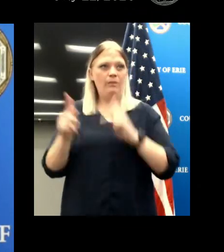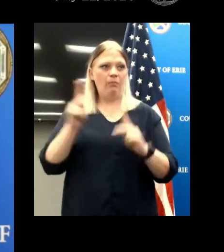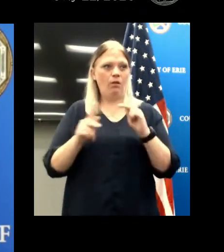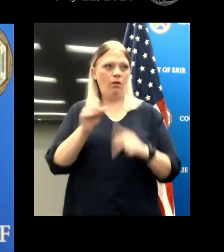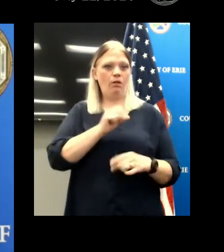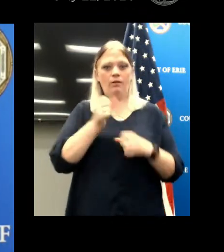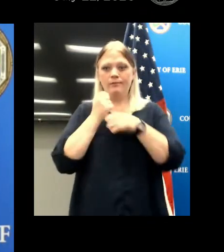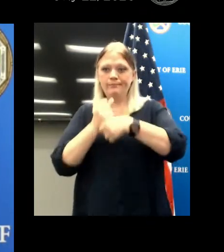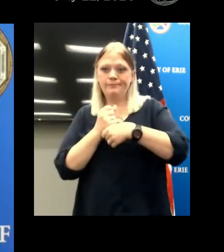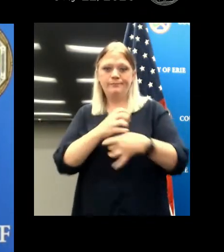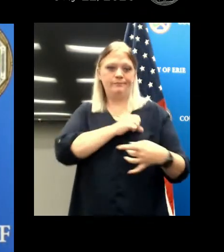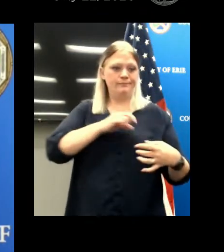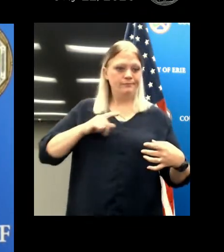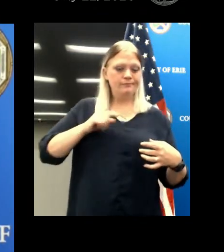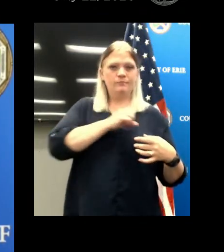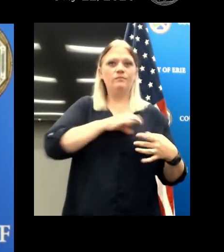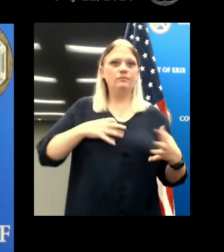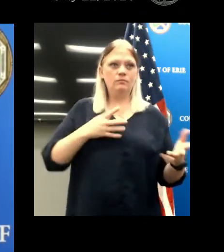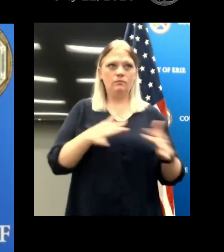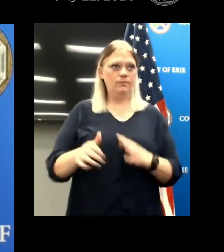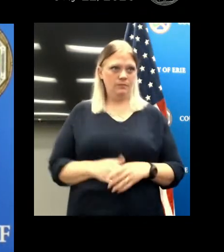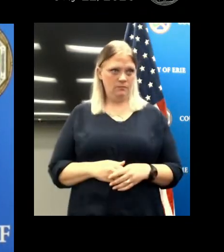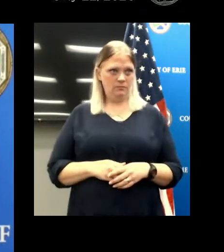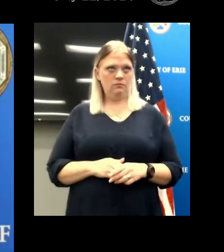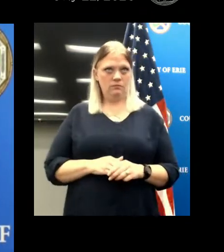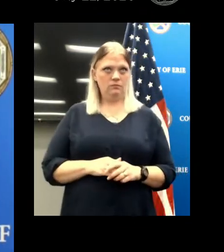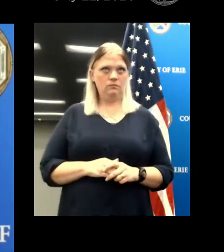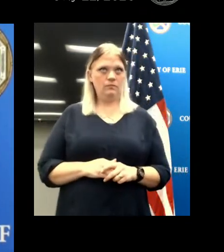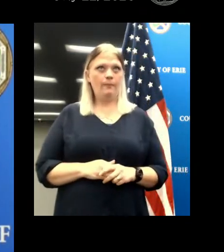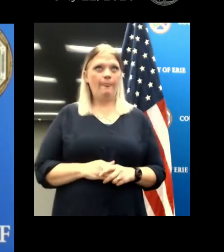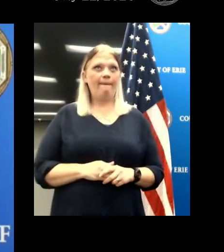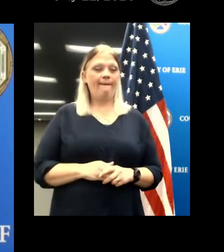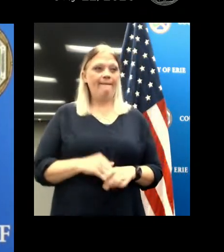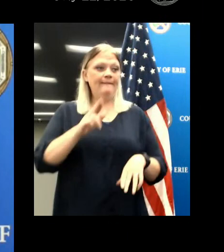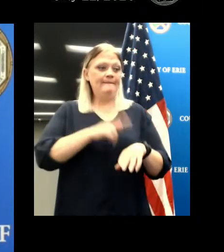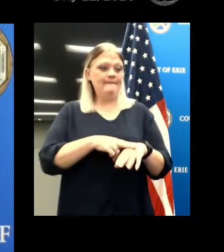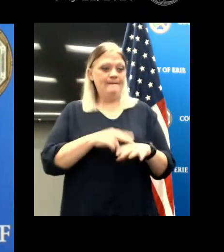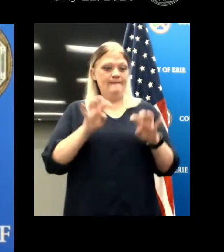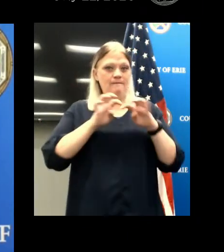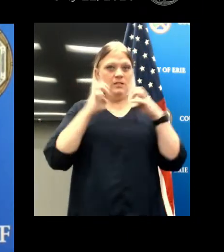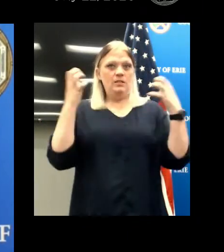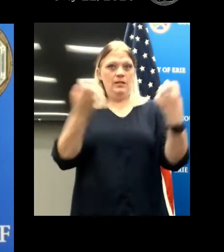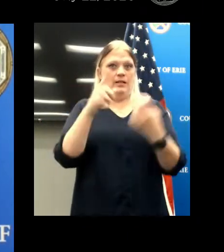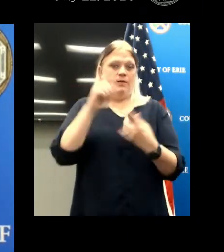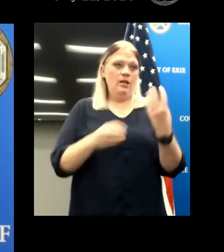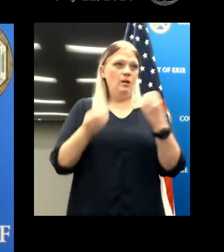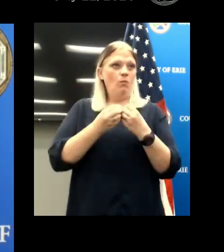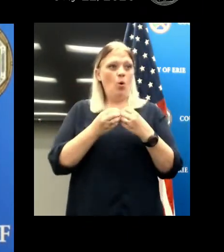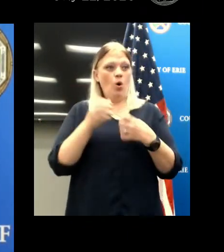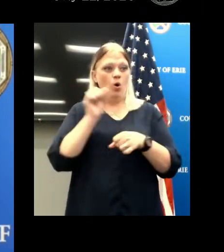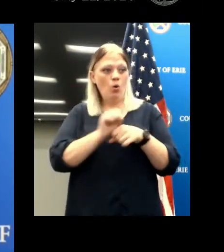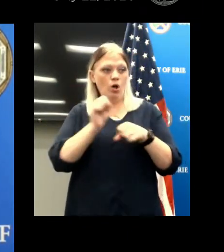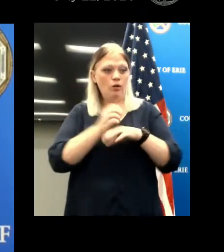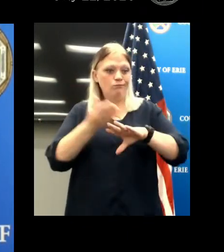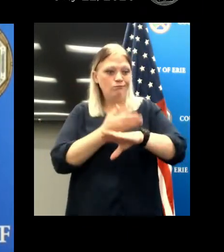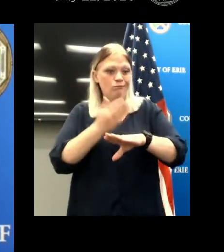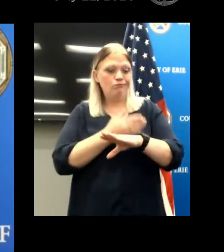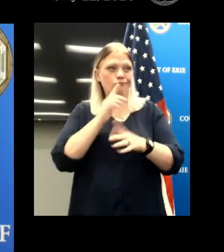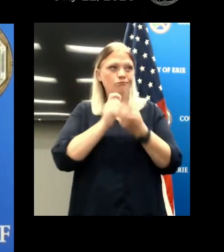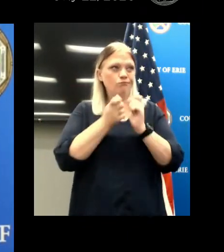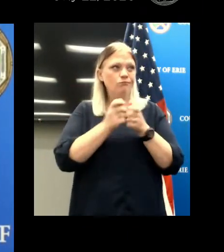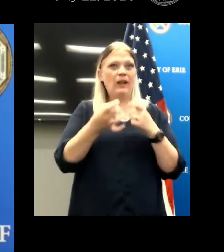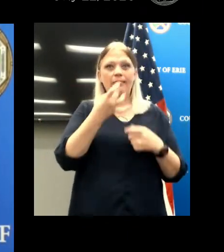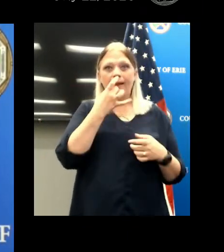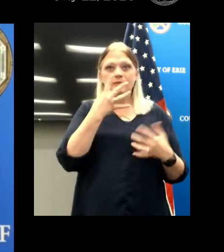staff or with the players. Of course, the stadium needed more work, needed to change its lights.